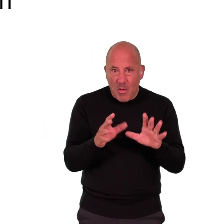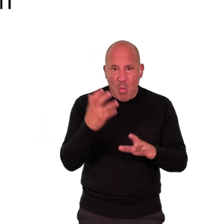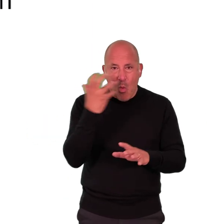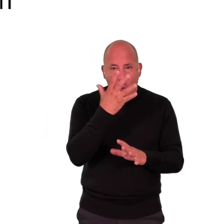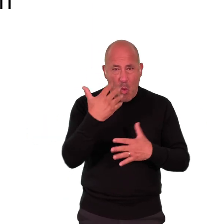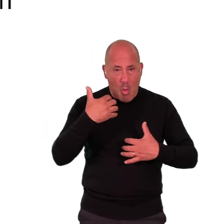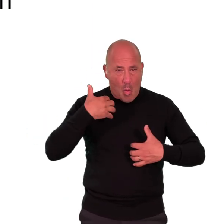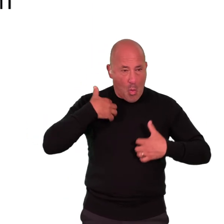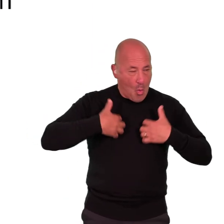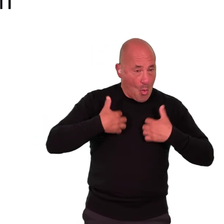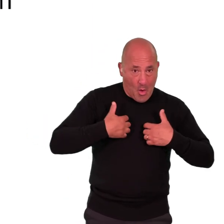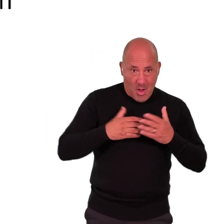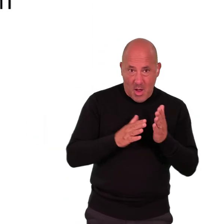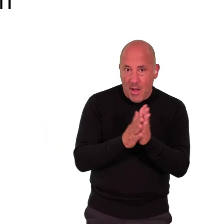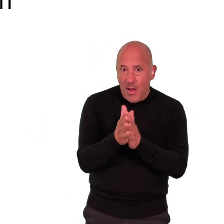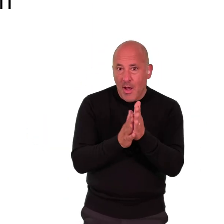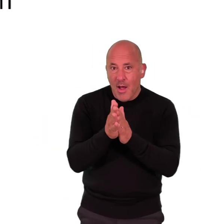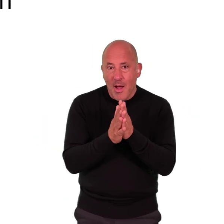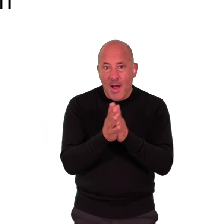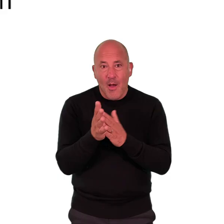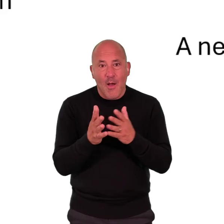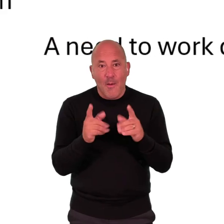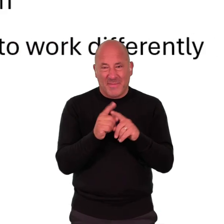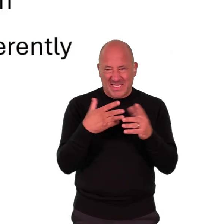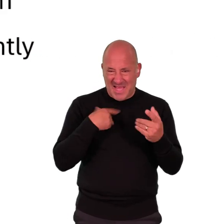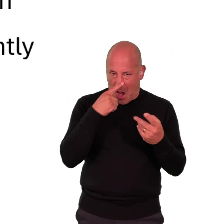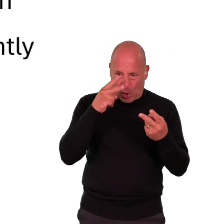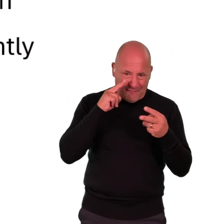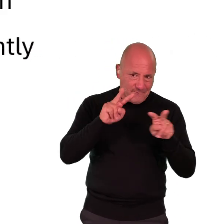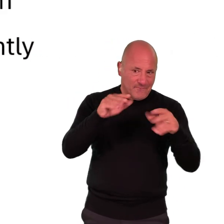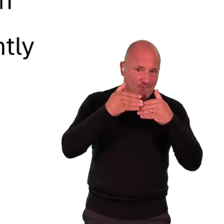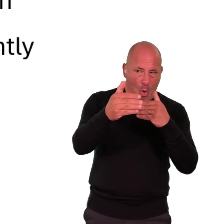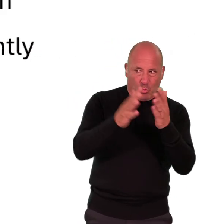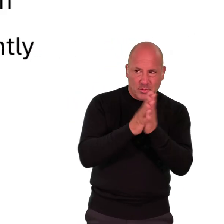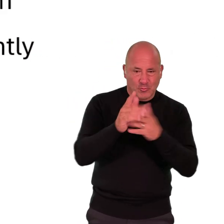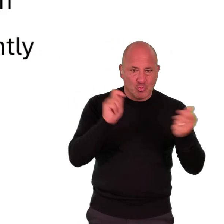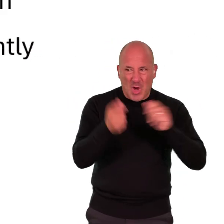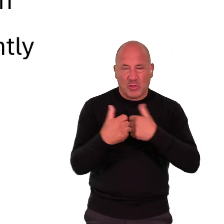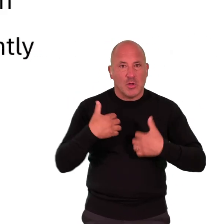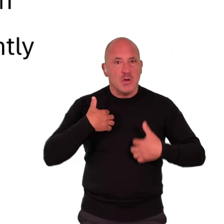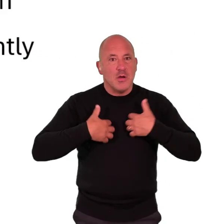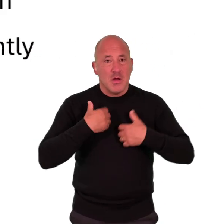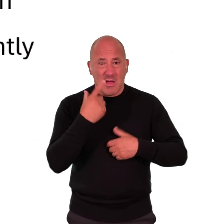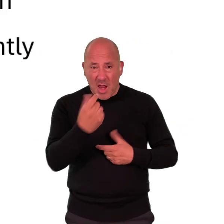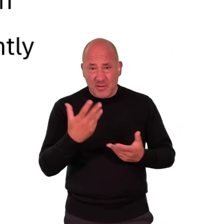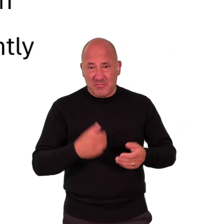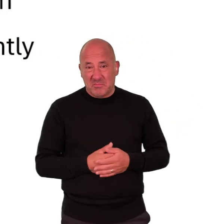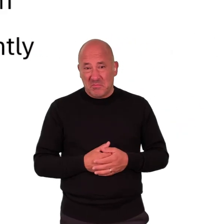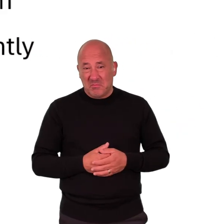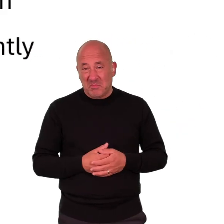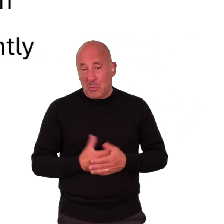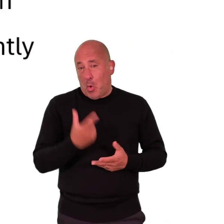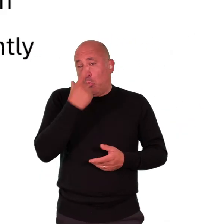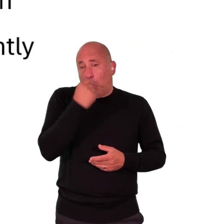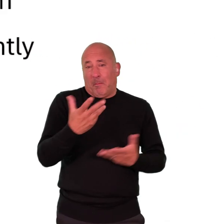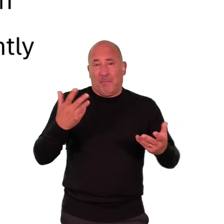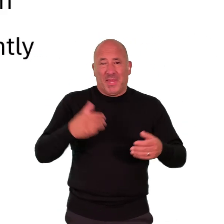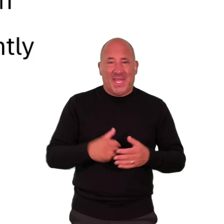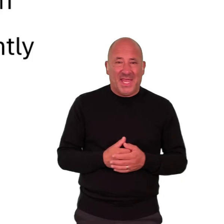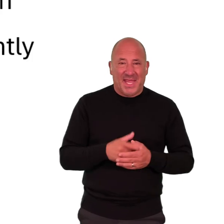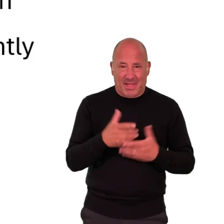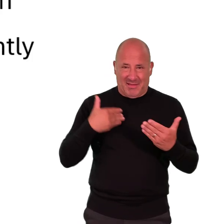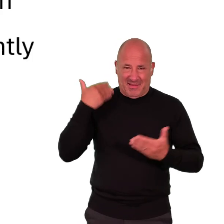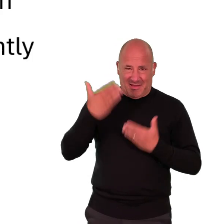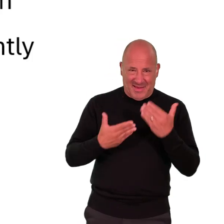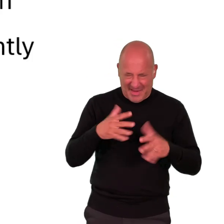might be where you find yourself in a situation that means you need to work differently. Perhaps you've been offered an opportunity that requires you to